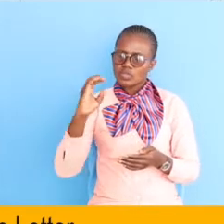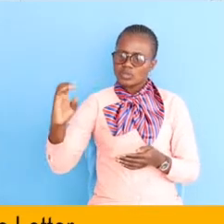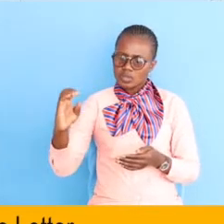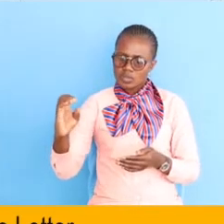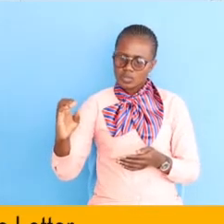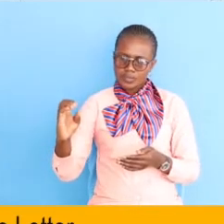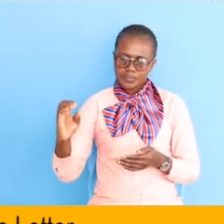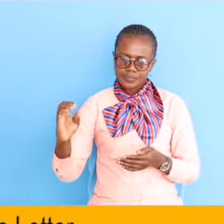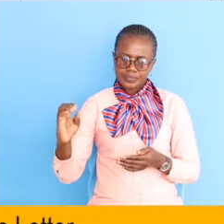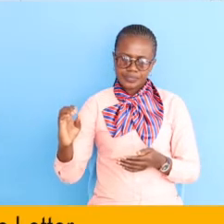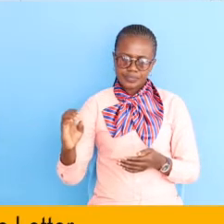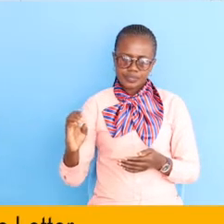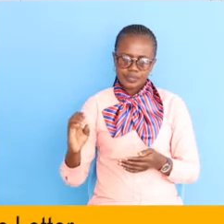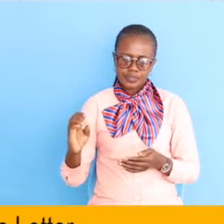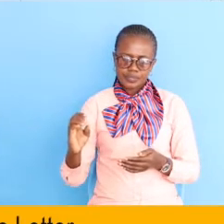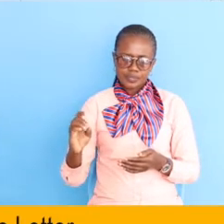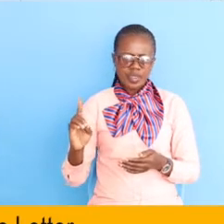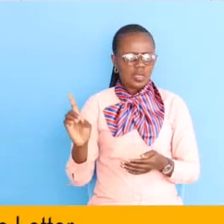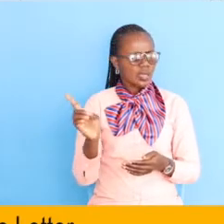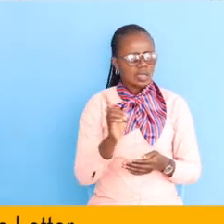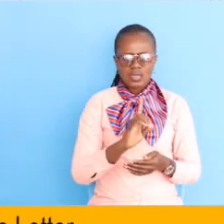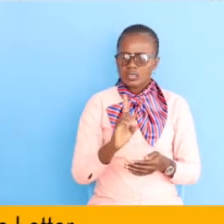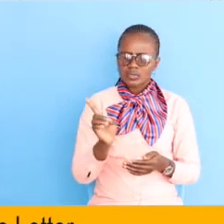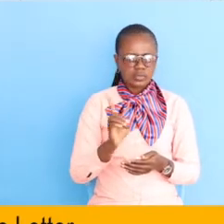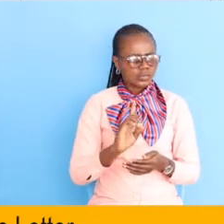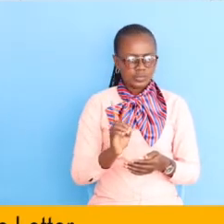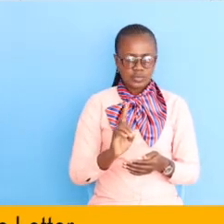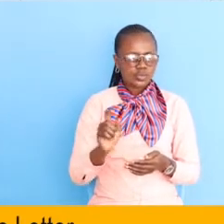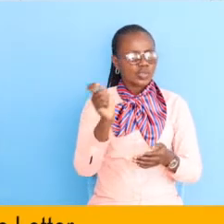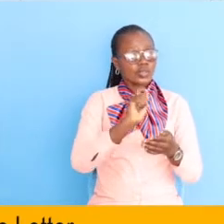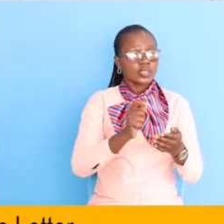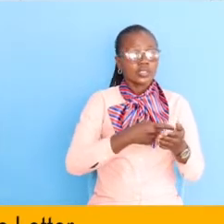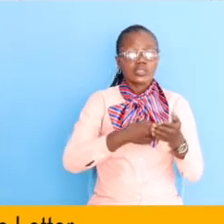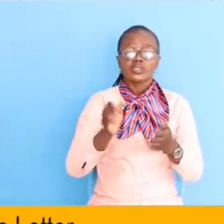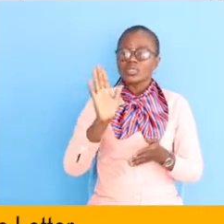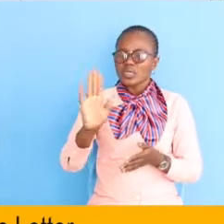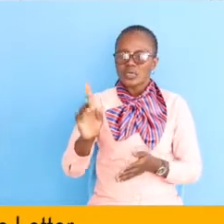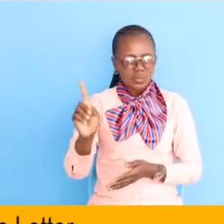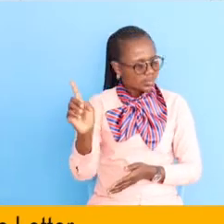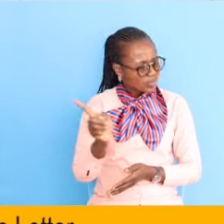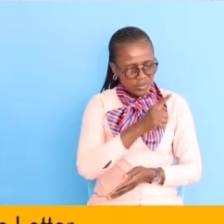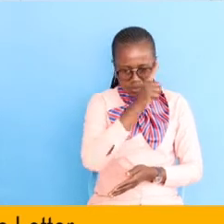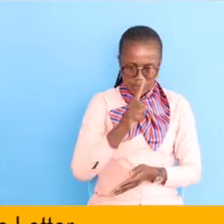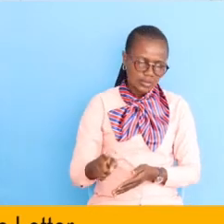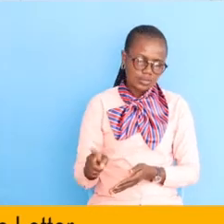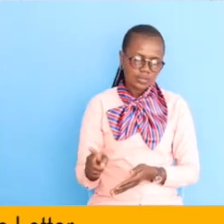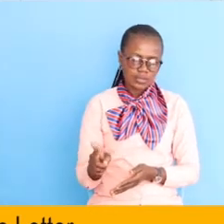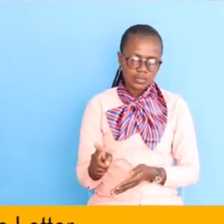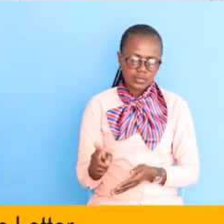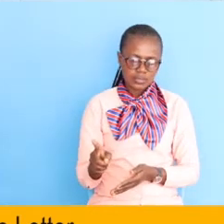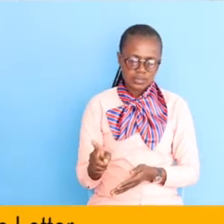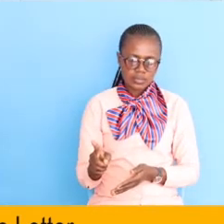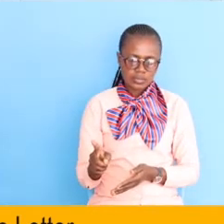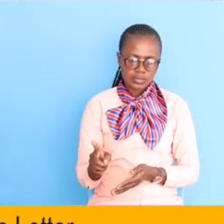we don't need to put our names, or we don't need to include our names in this sender's address, even